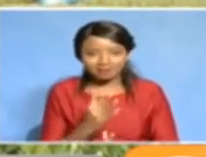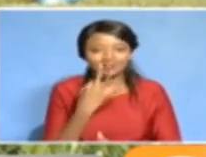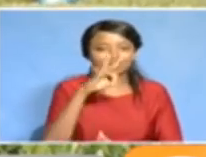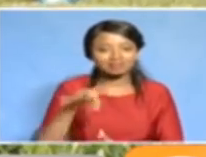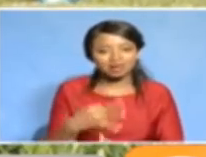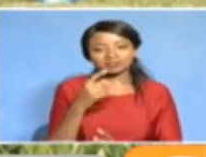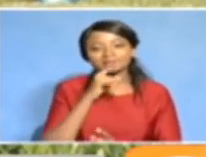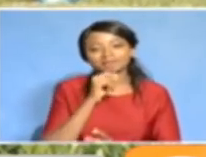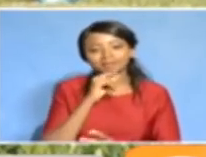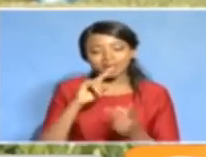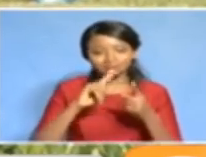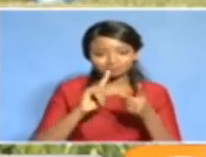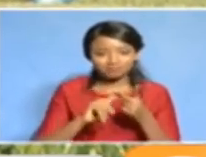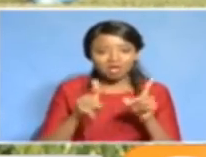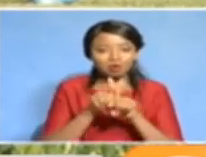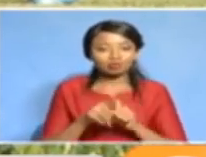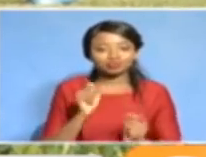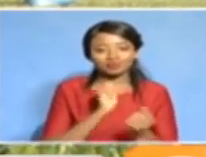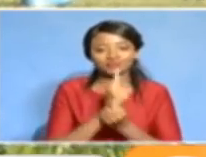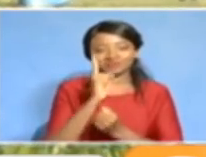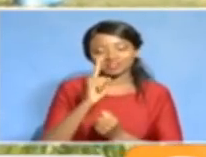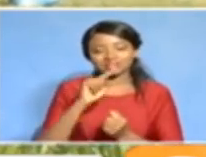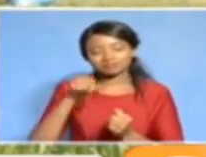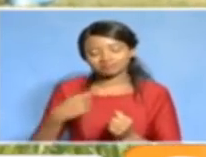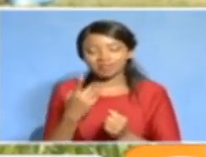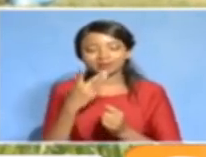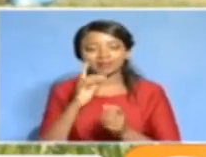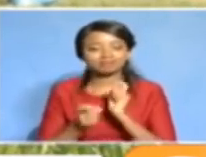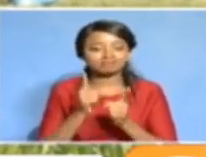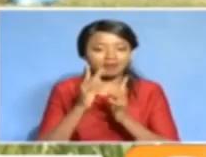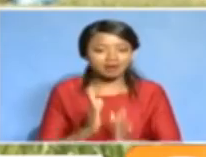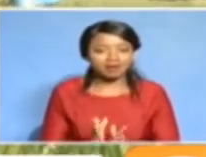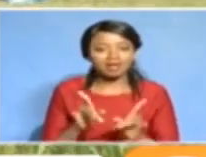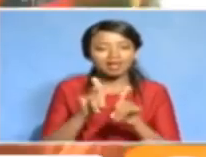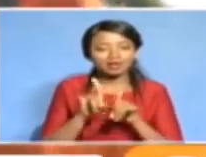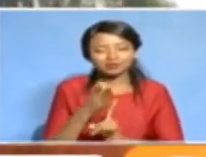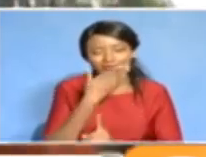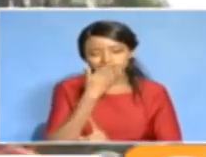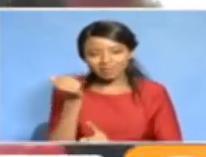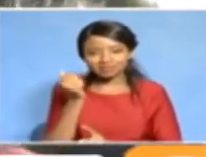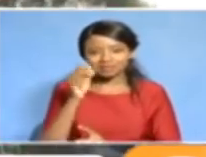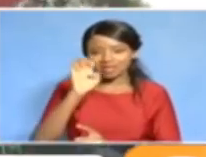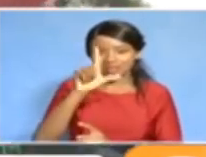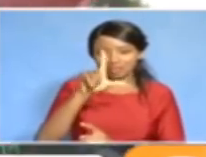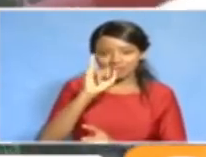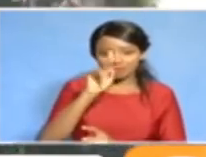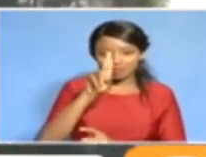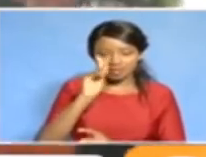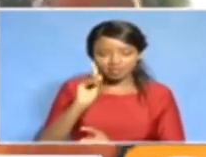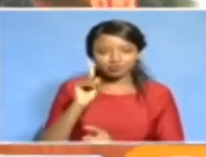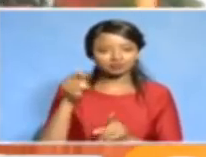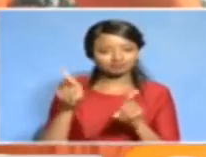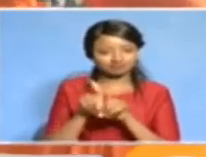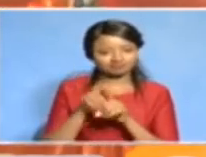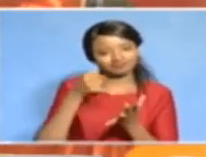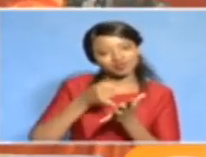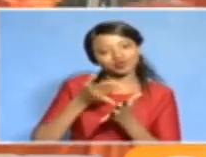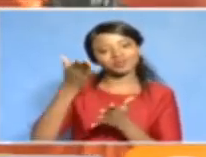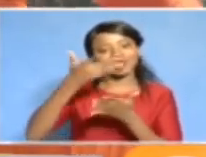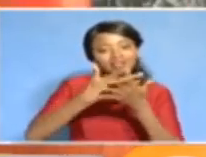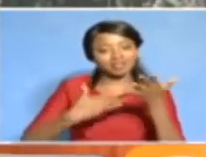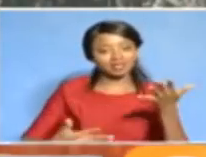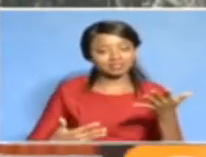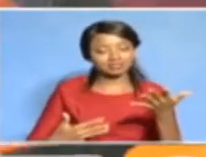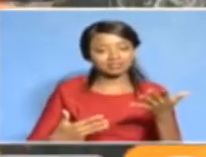runner Conseslus Kipruto, 1,500 meters athlete Elijah Manangoi, and favorite marathoner Eliud Kipchoge are also in the final list.